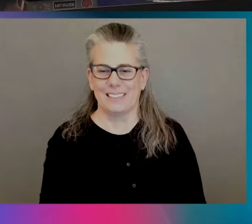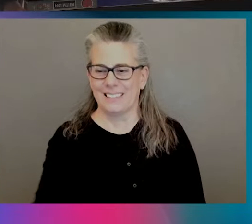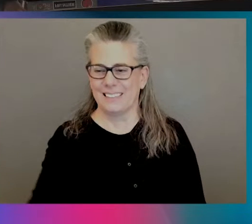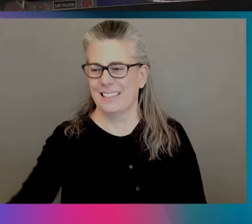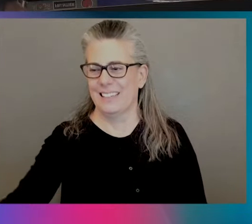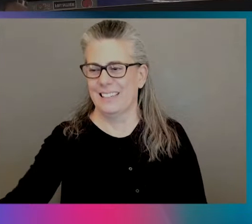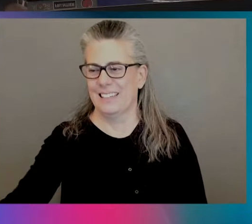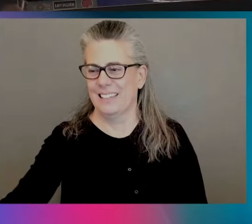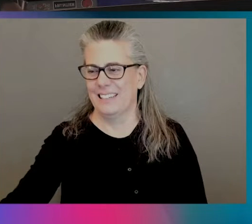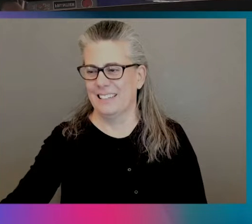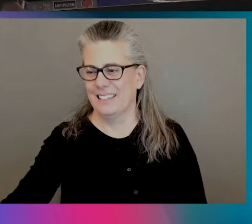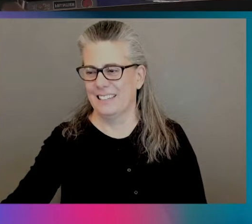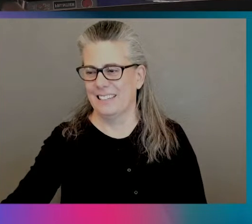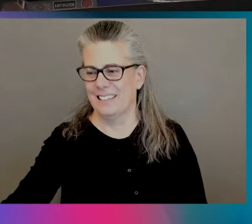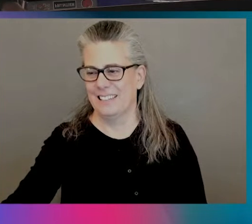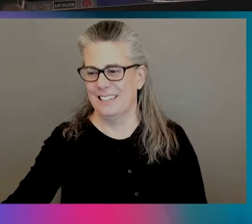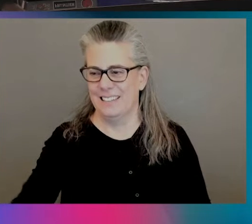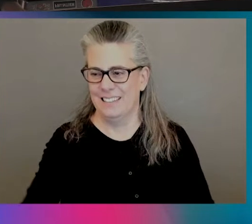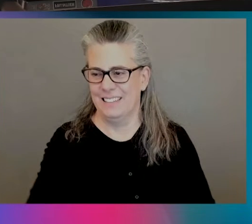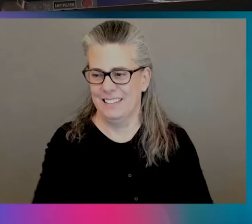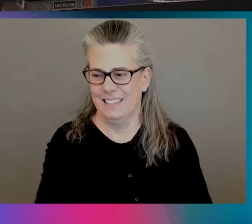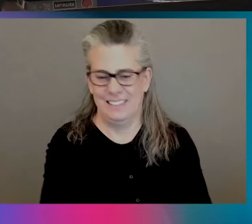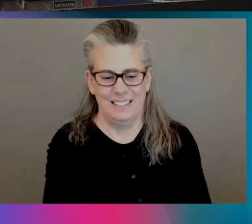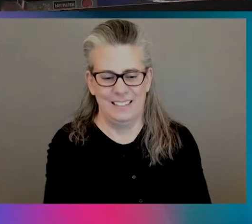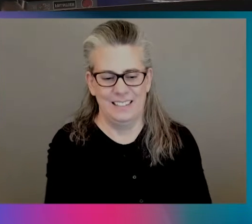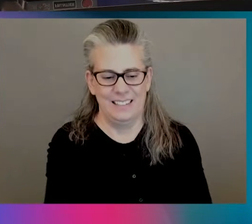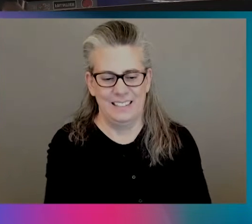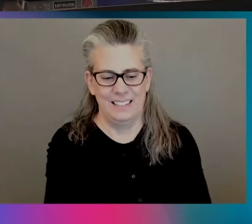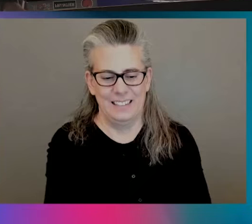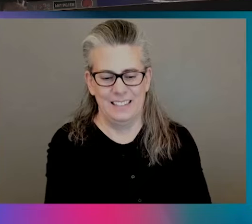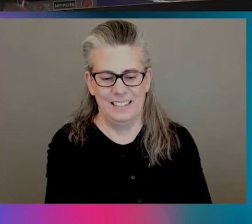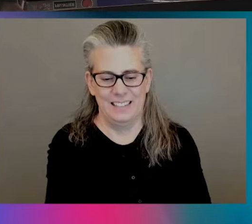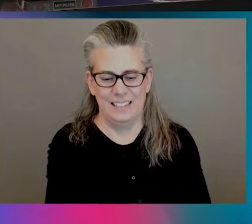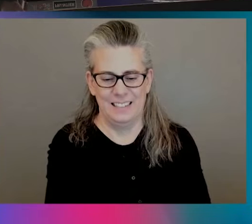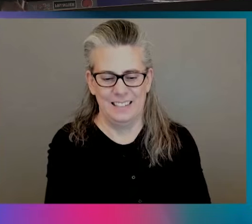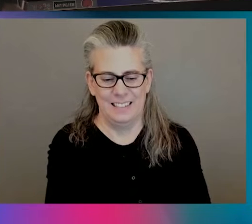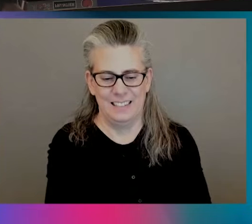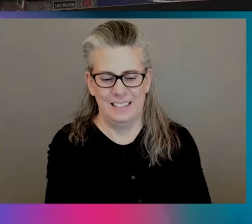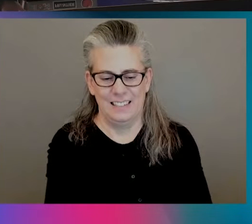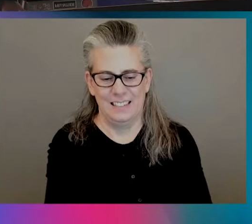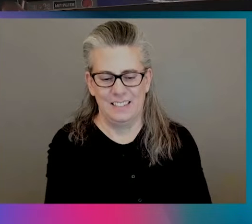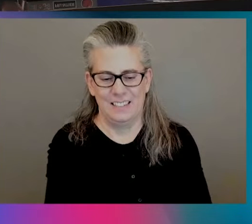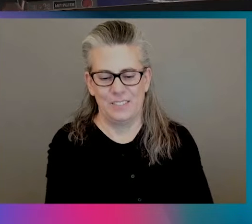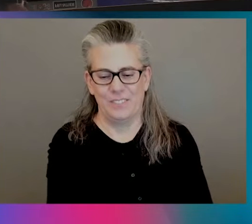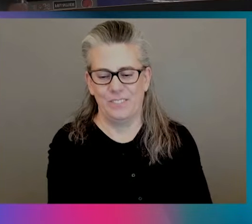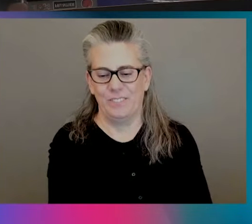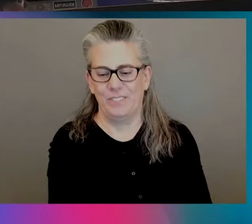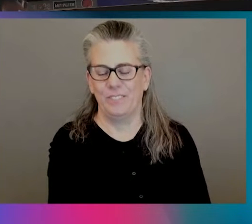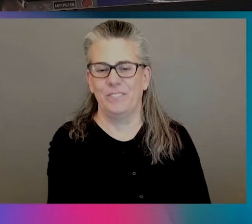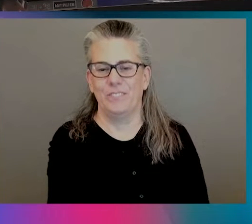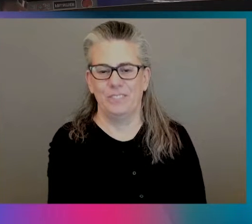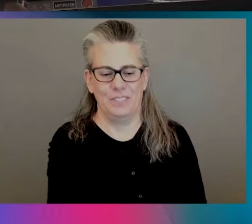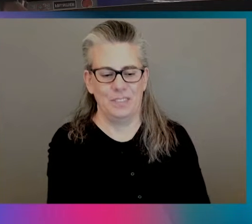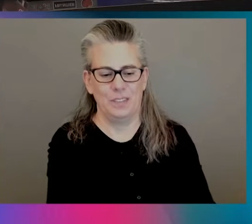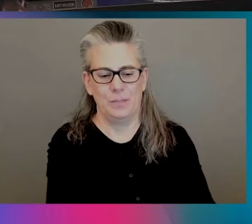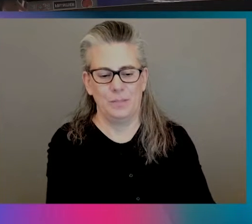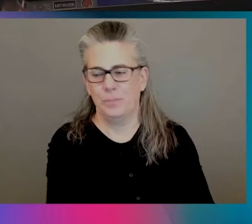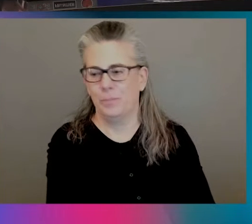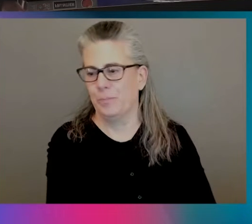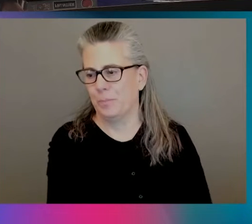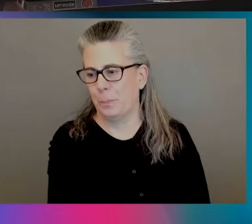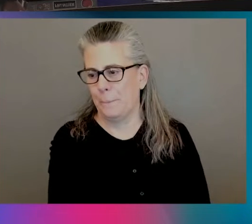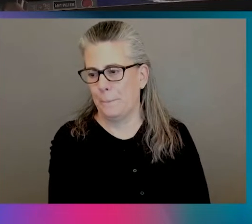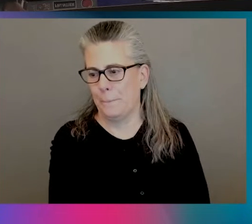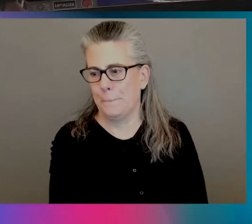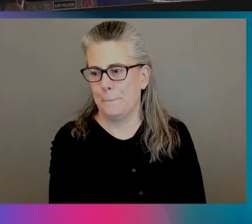And we're getting a notification here that we're using the serverless REST API. That's totally OK and to be